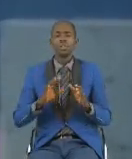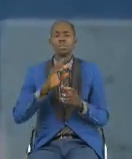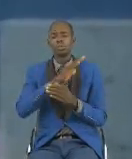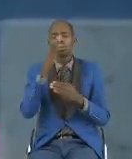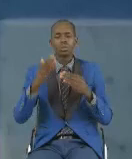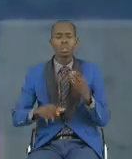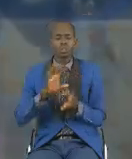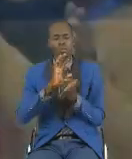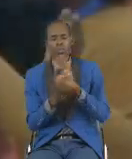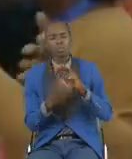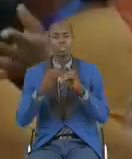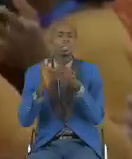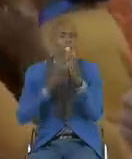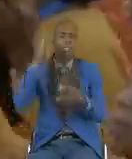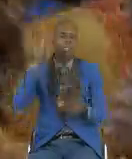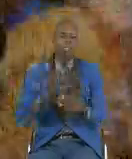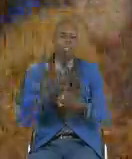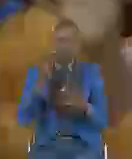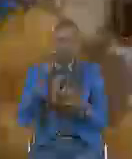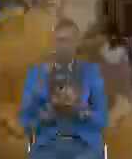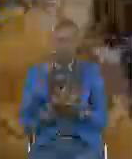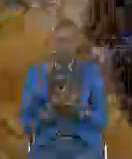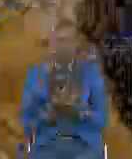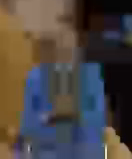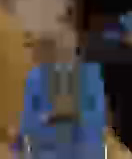in Jesus' name.